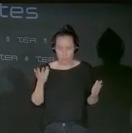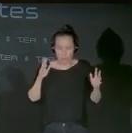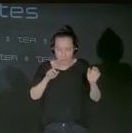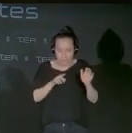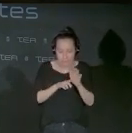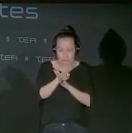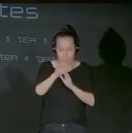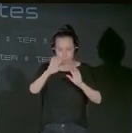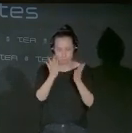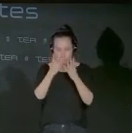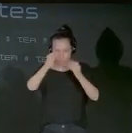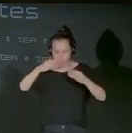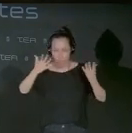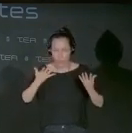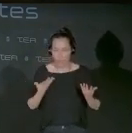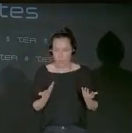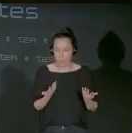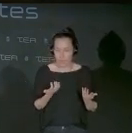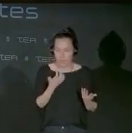Who wants to take this question?